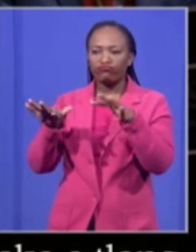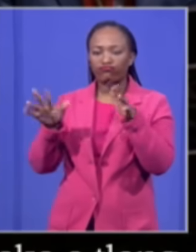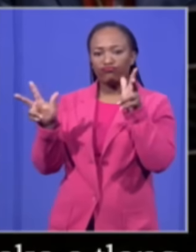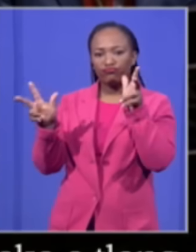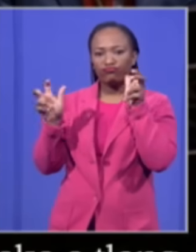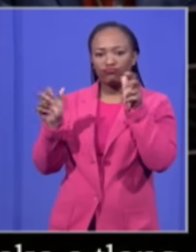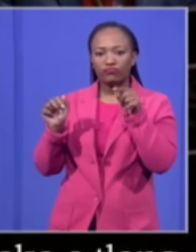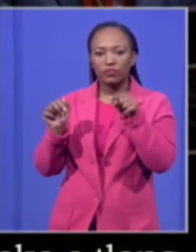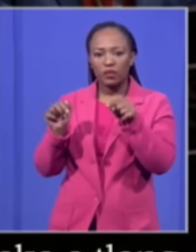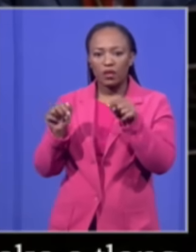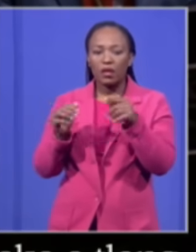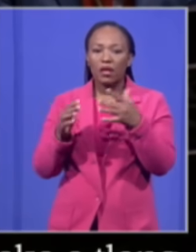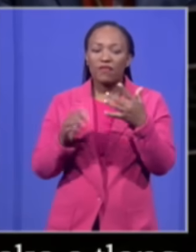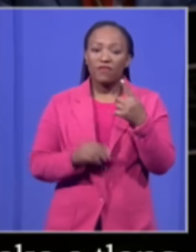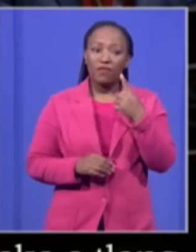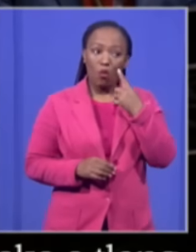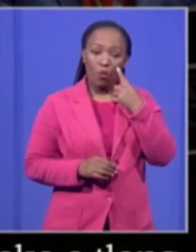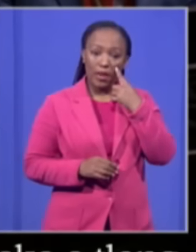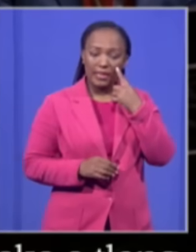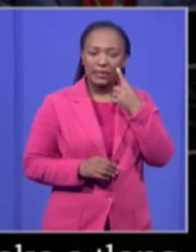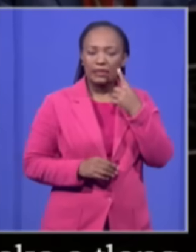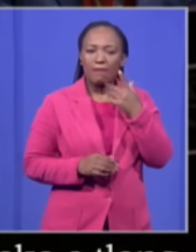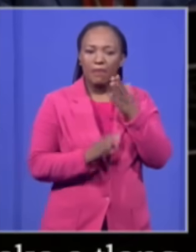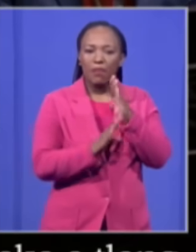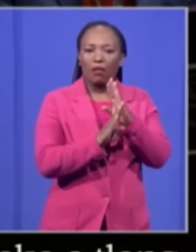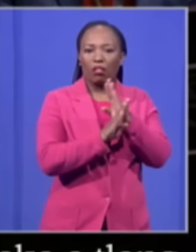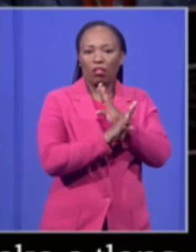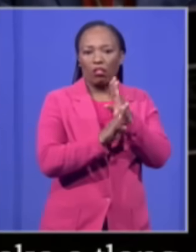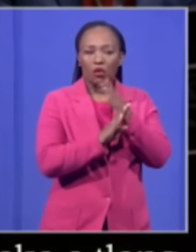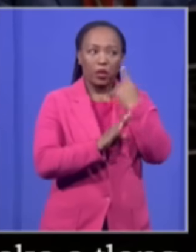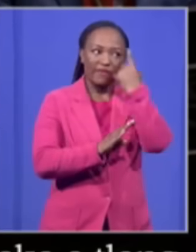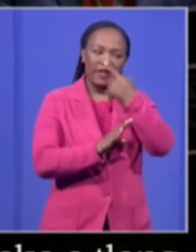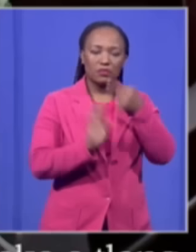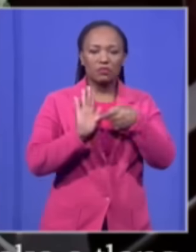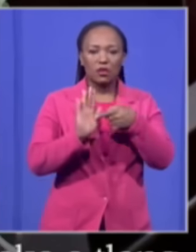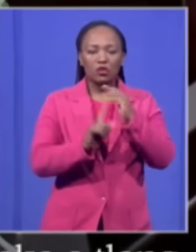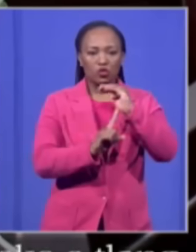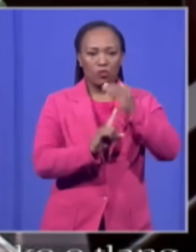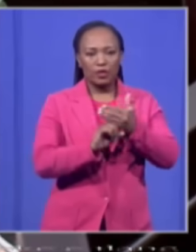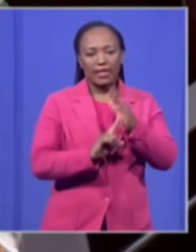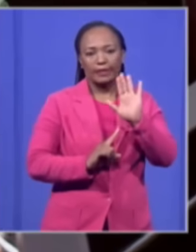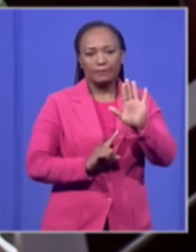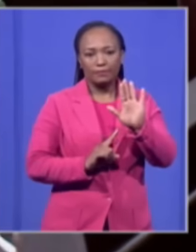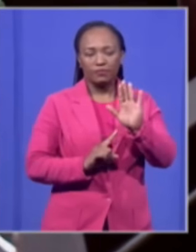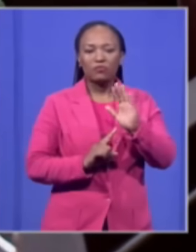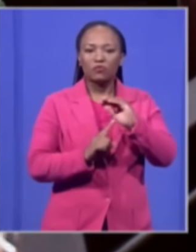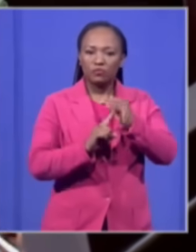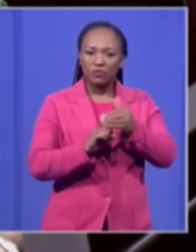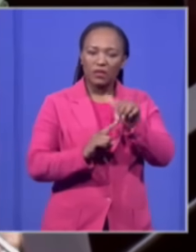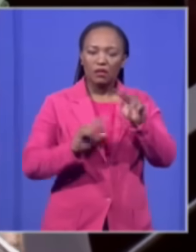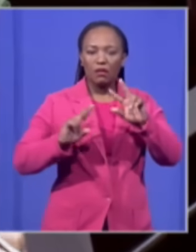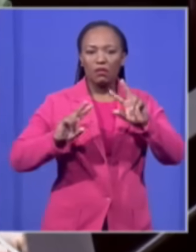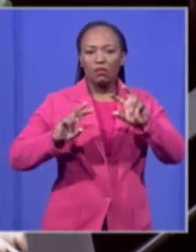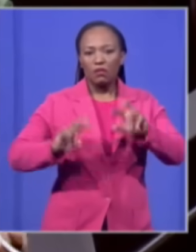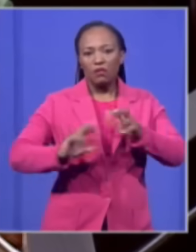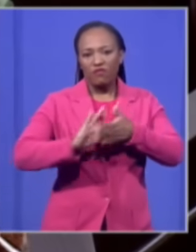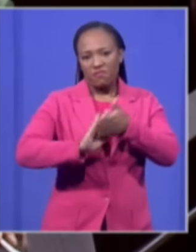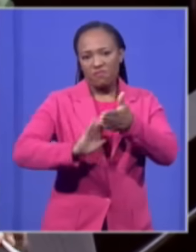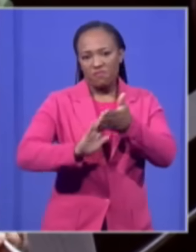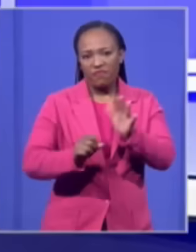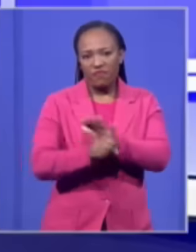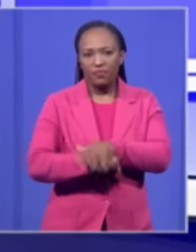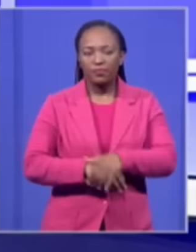ka tlhokega gore paki e tlhagelele fela mo khamereng go isireletsa le serodumo sa dipatlisiso tse di tsweletseng.